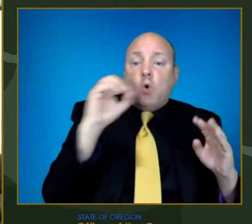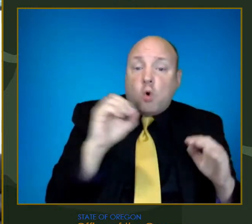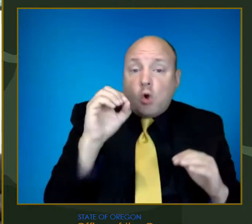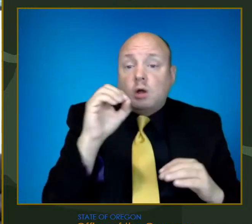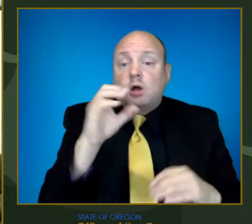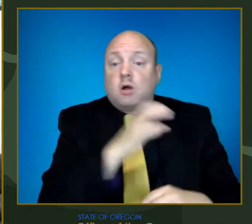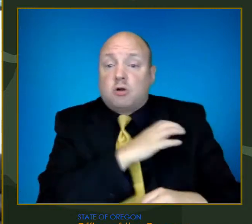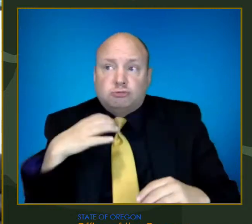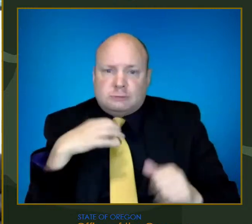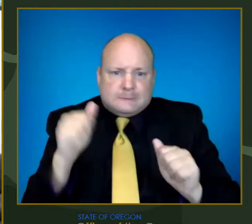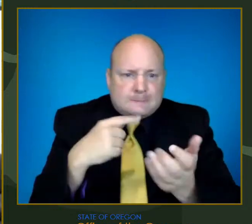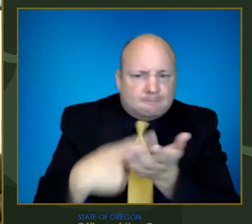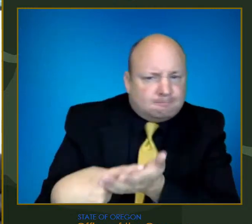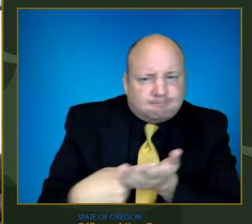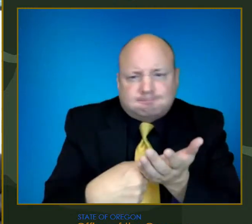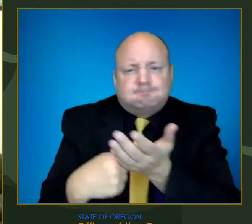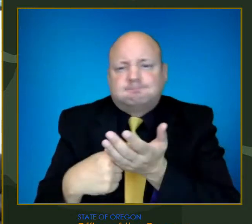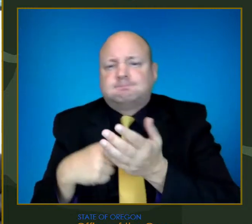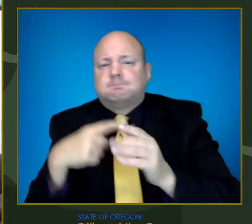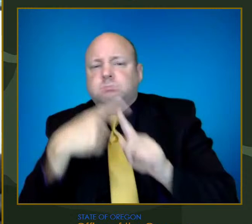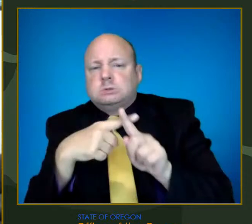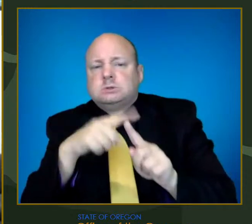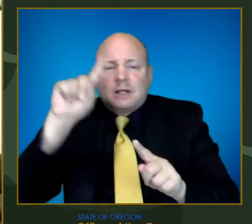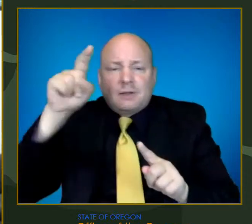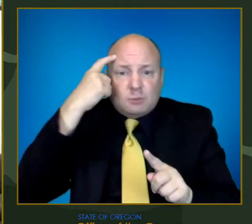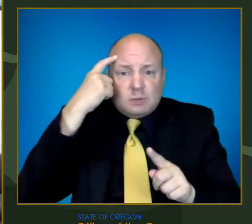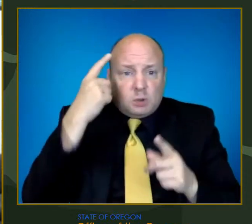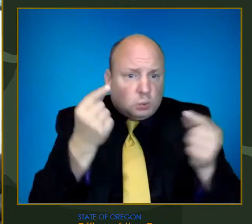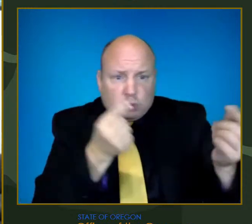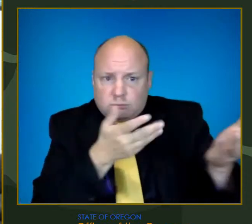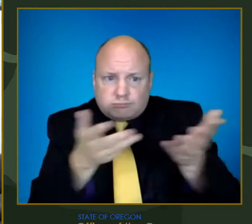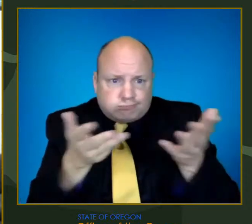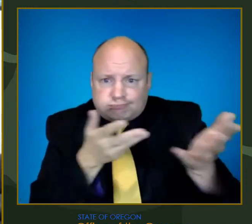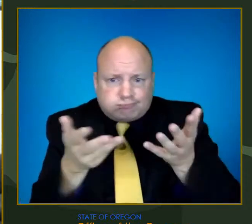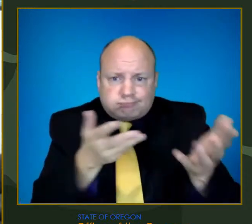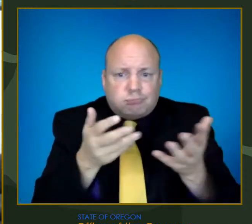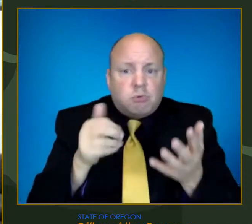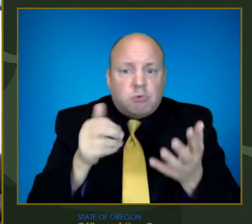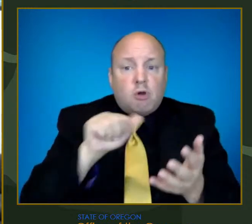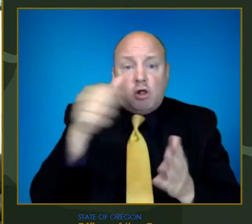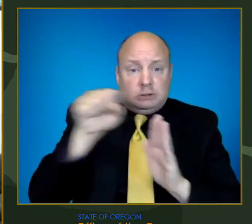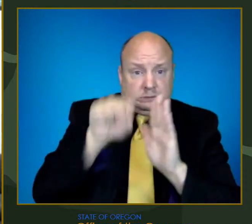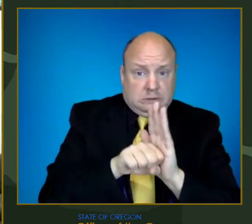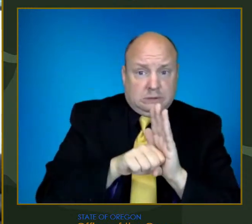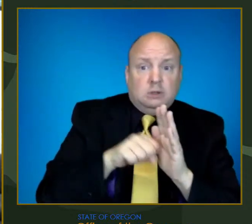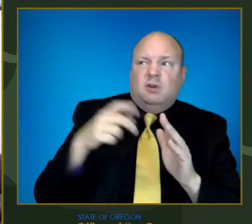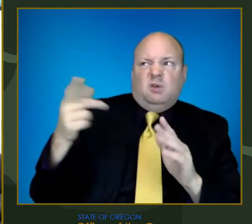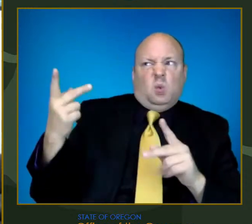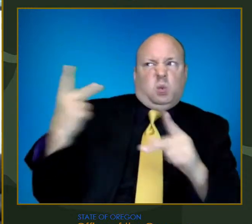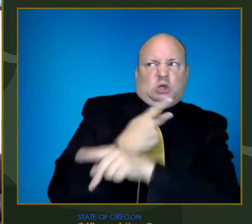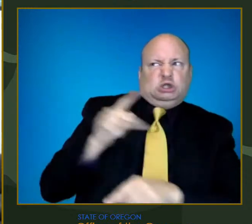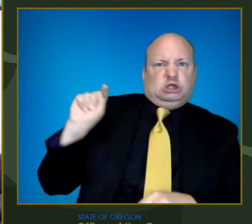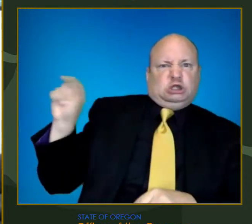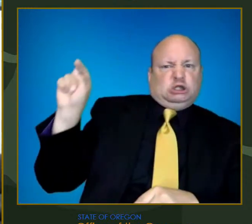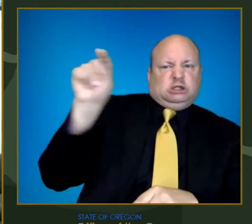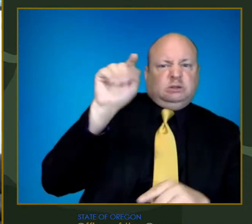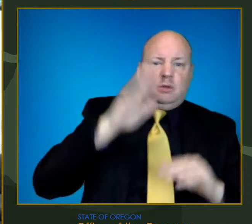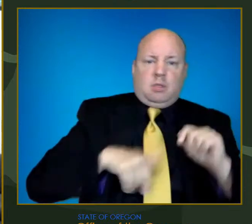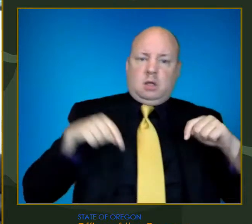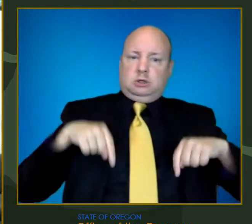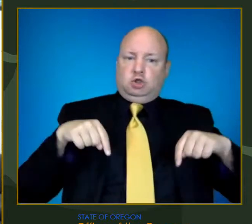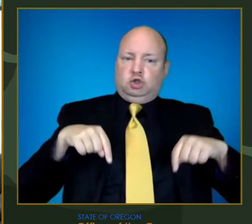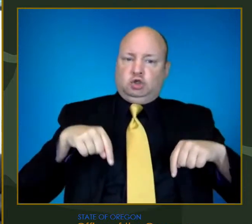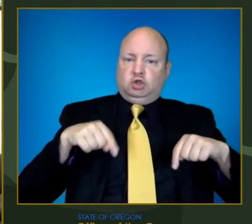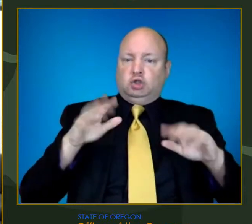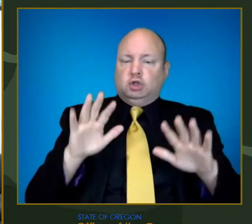We understand that many other states are facing even worse challenges than Oregon, but we will continue to pursue federal help despite the competing demands